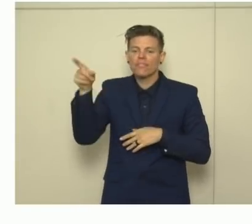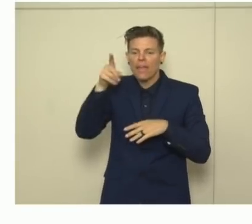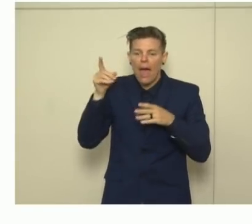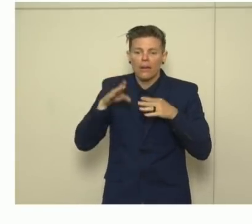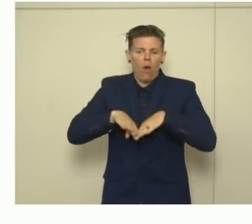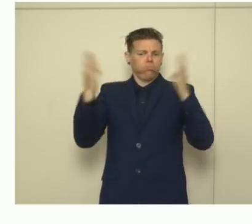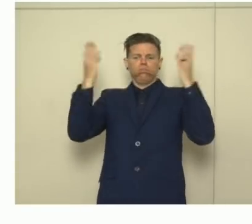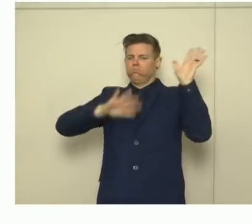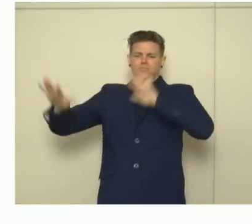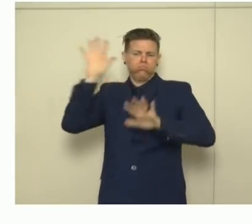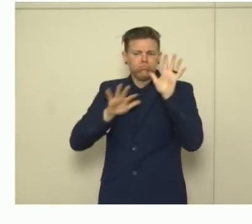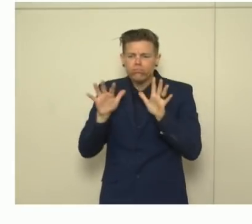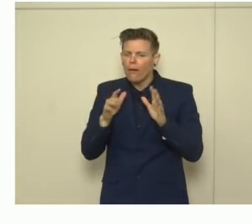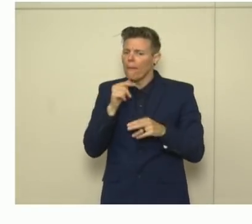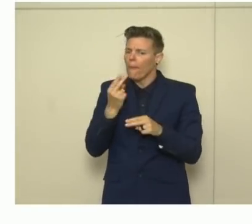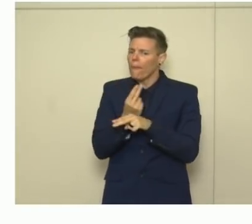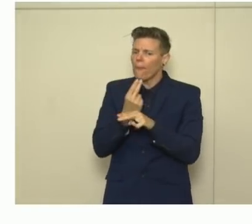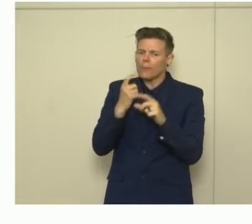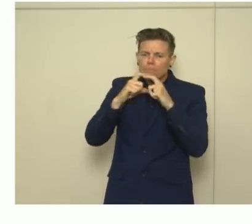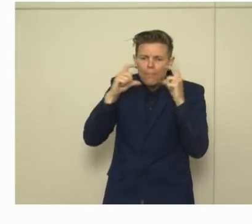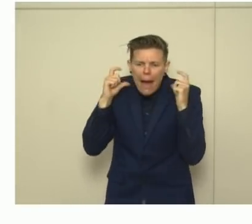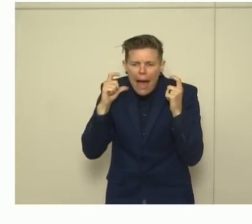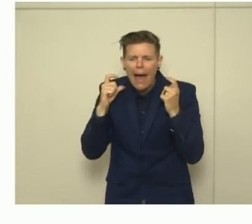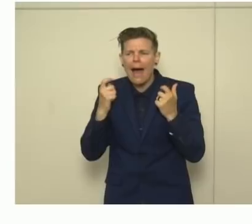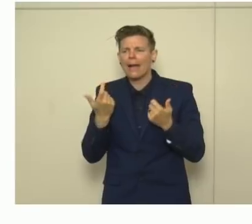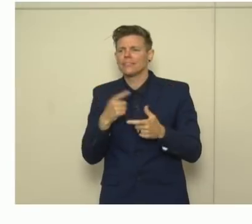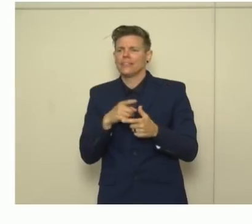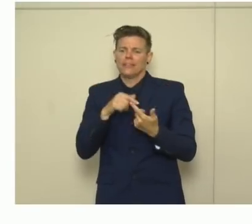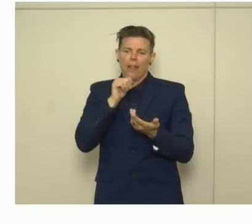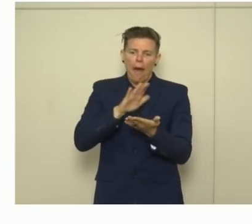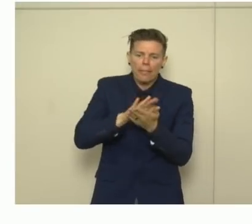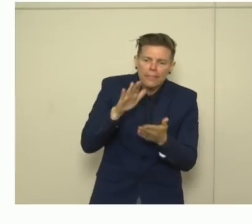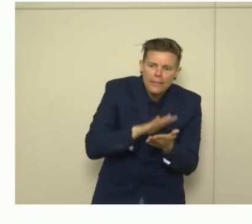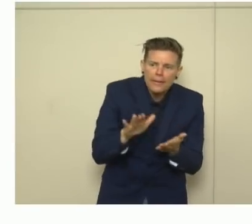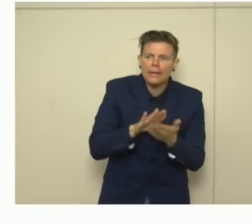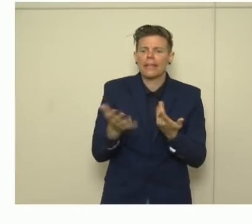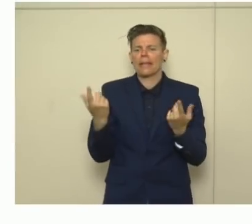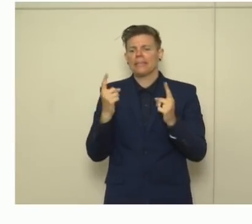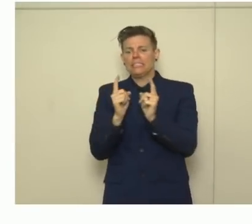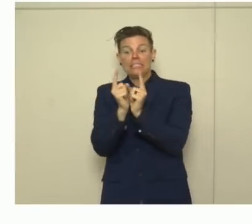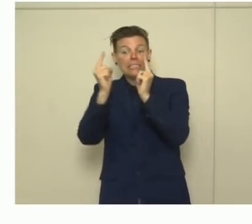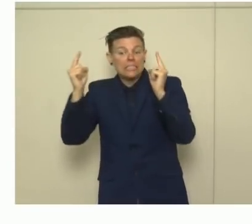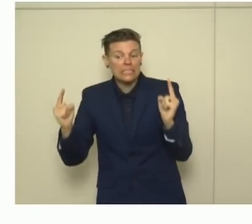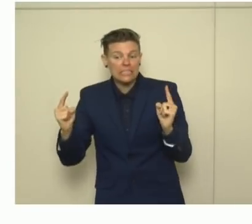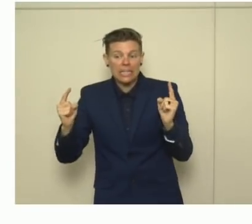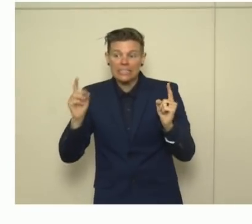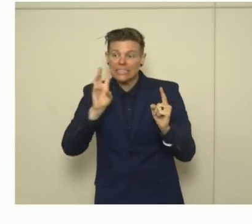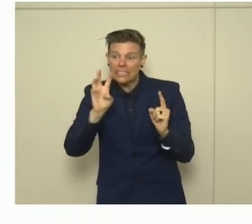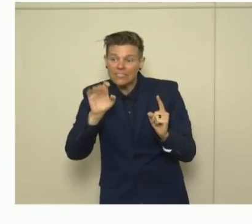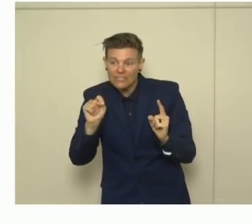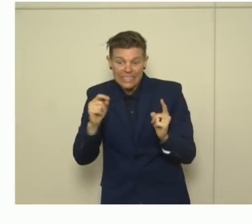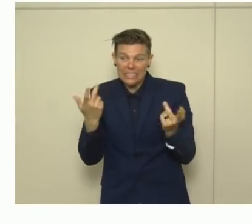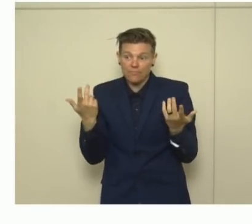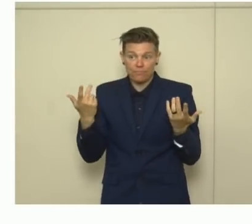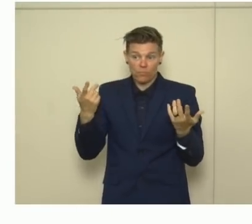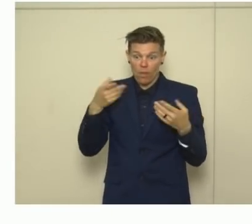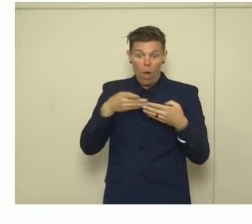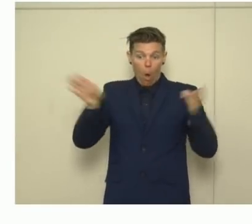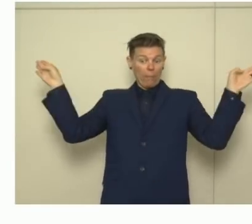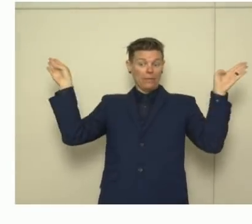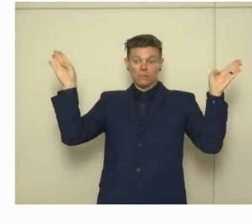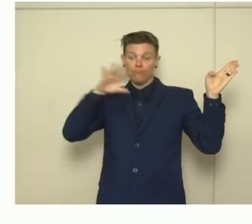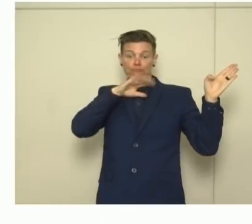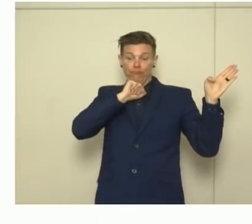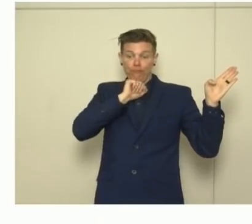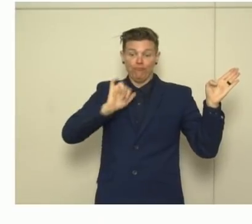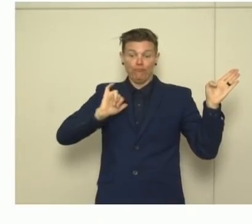that didn't have the social distancing and the hygiene and the cleaning requirements that we do, where that was exactly the case. So we are taking every